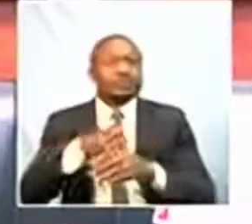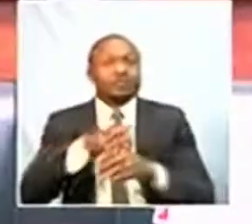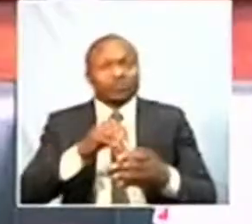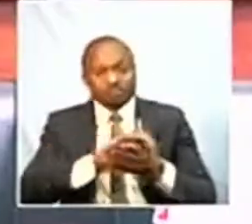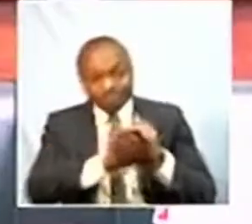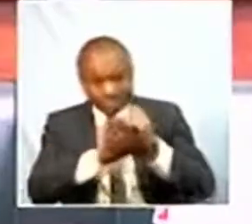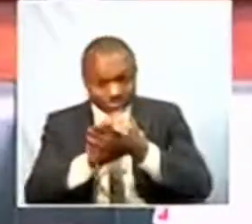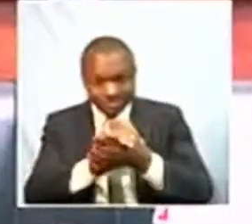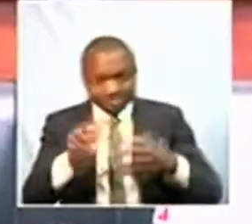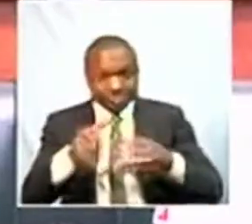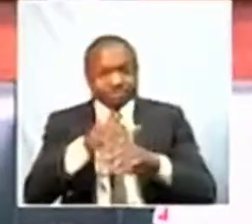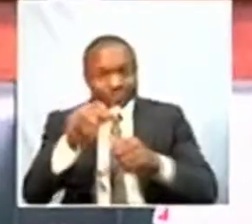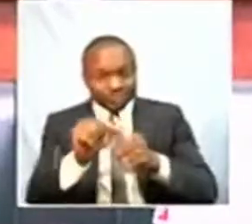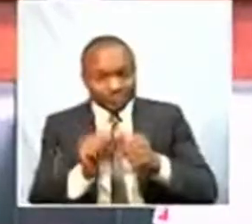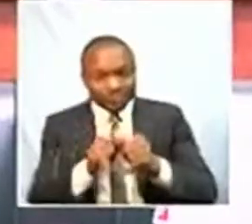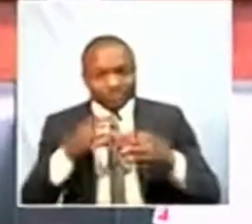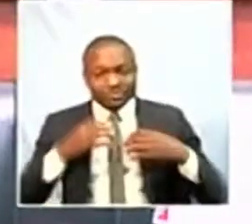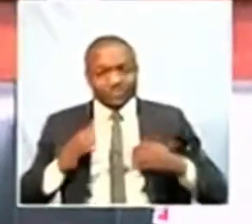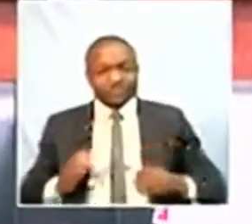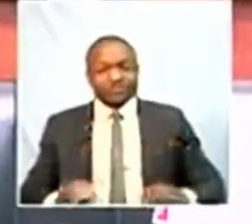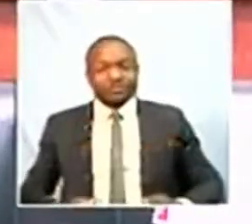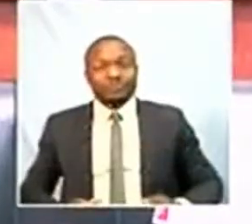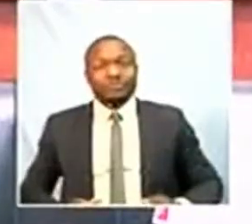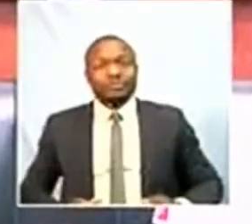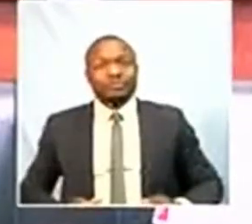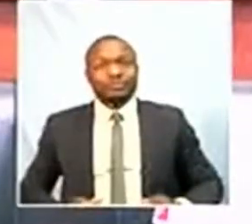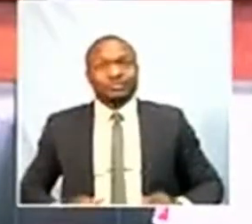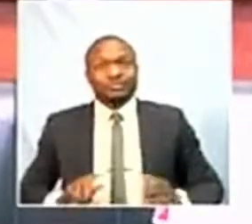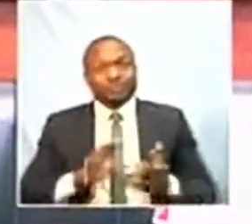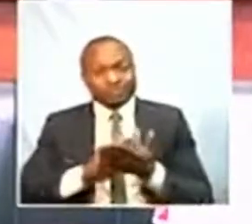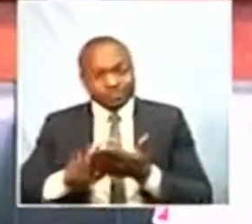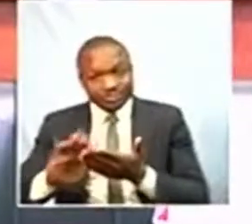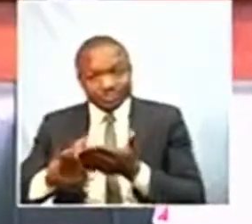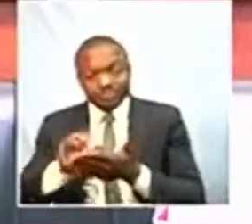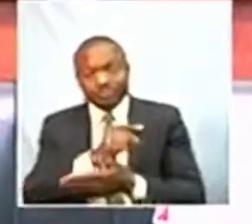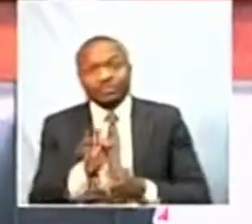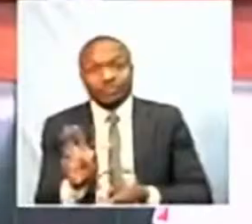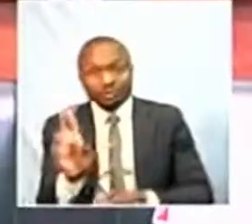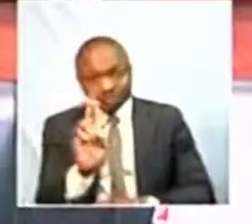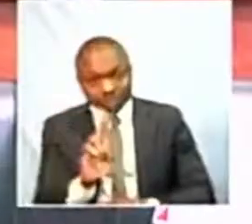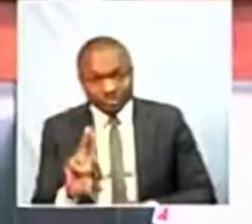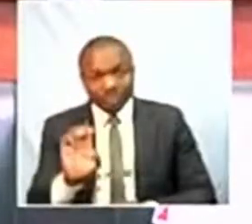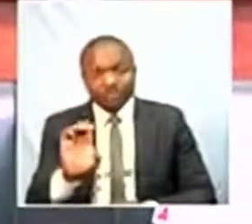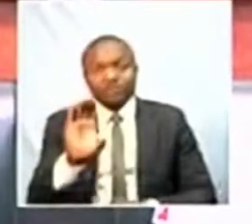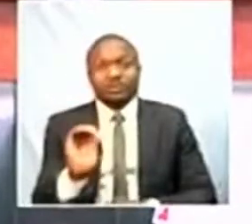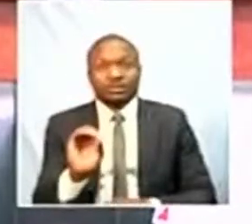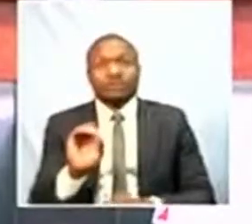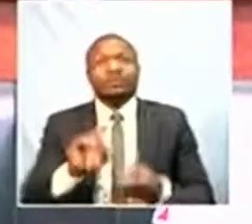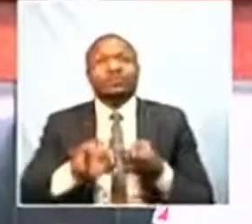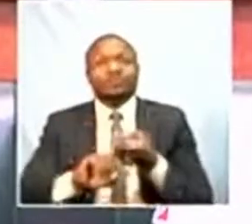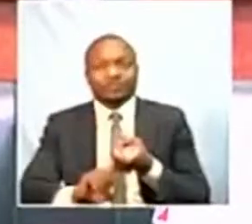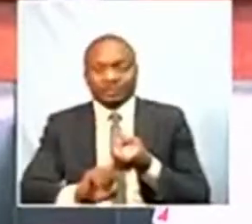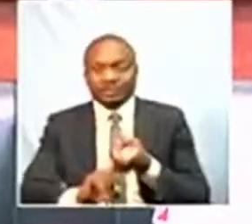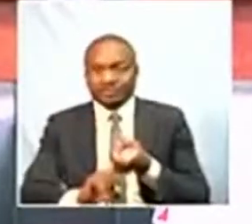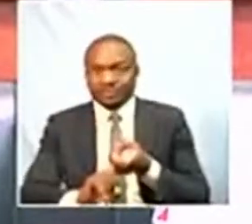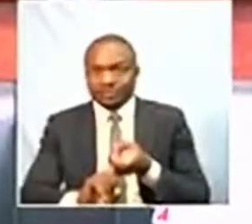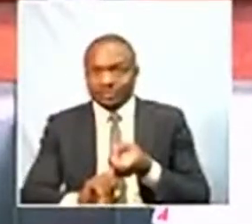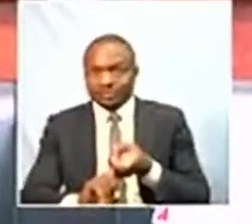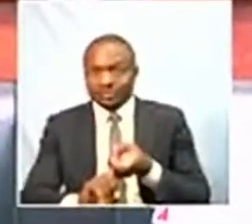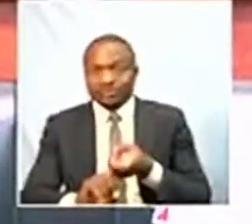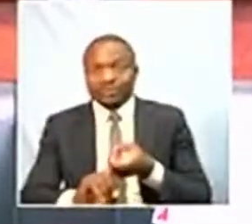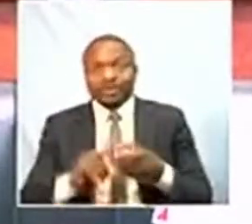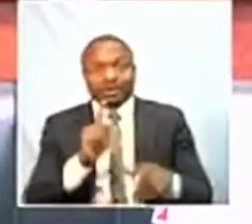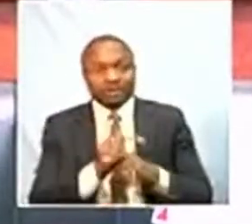involving every citizen. Clean environments reduce climate impact using eco-friendly products and keeping and managing